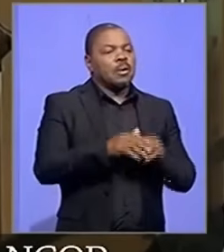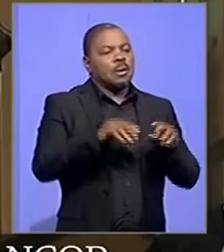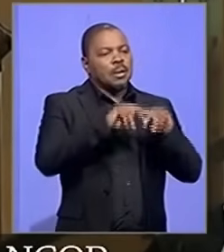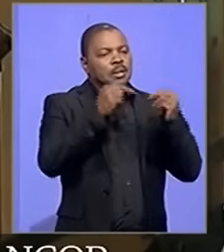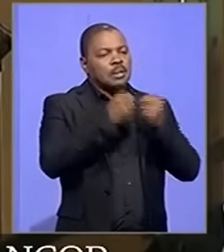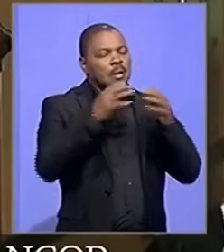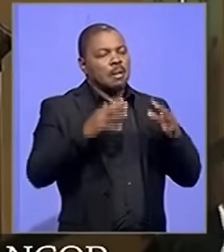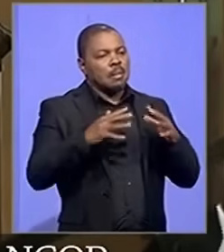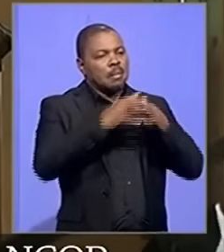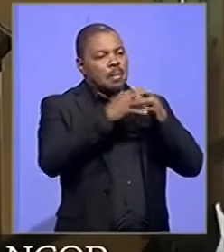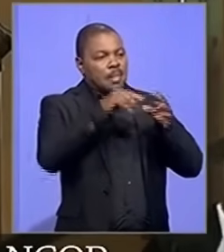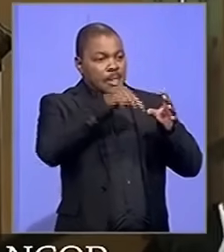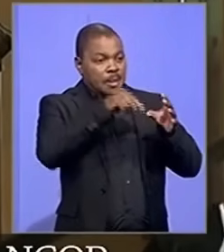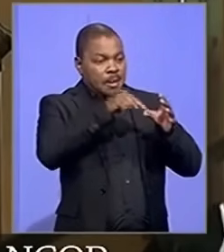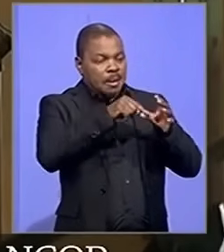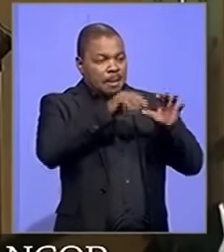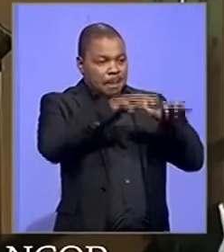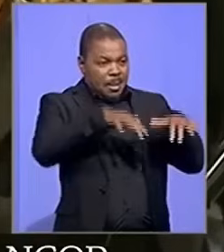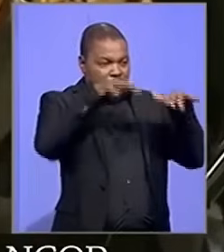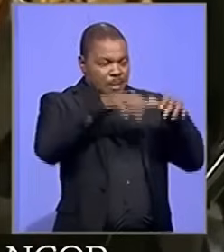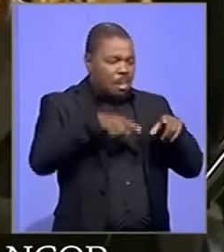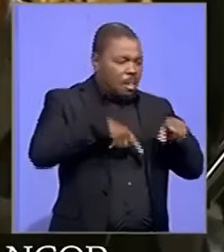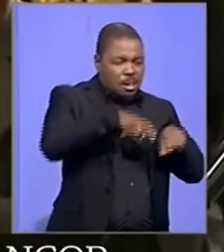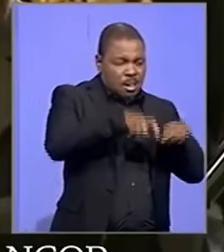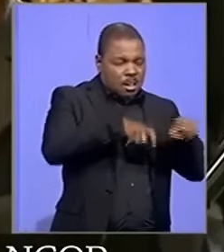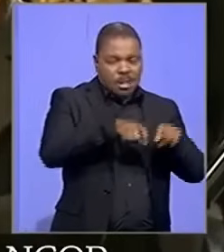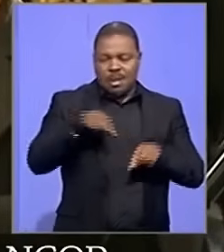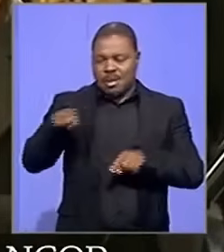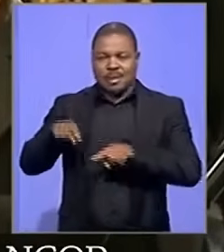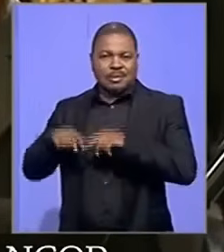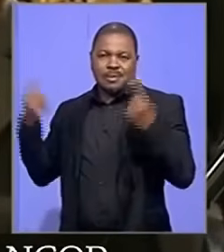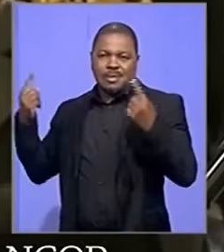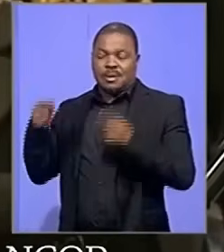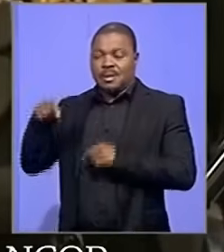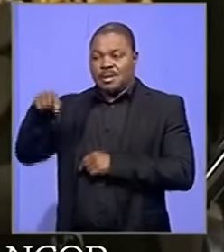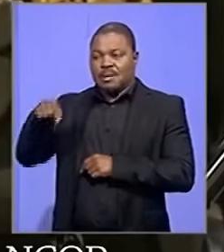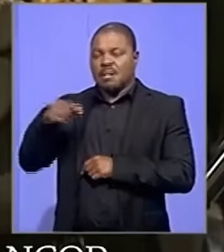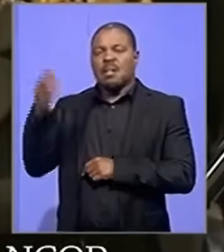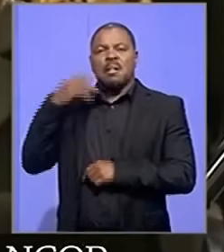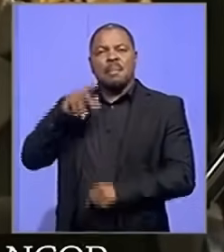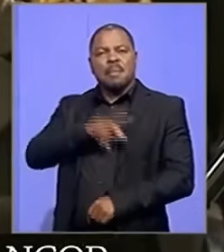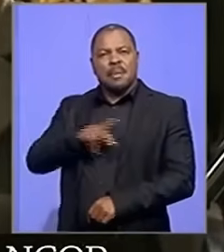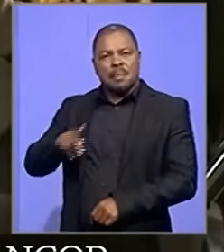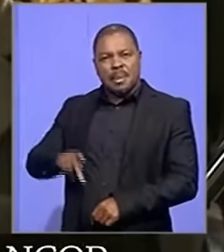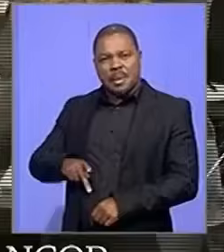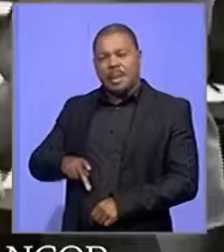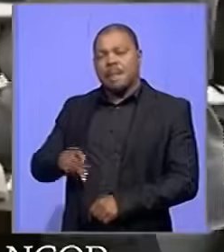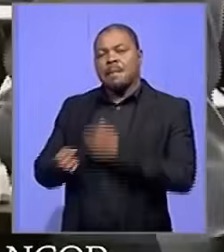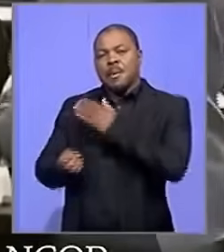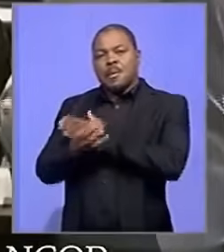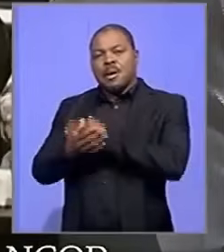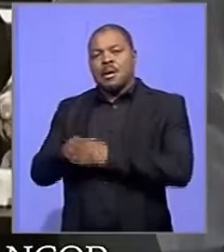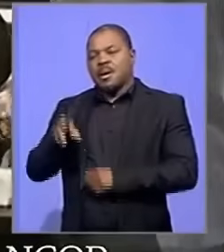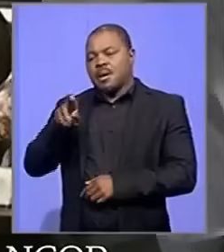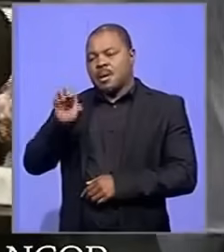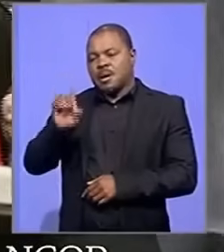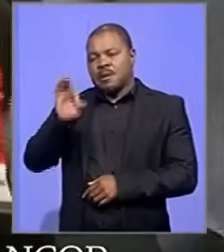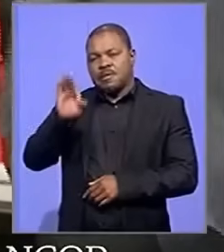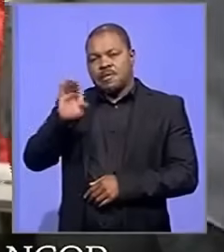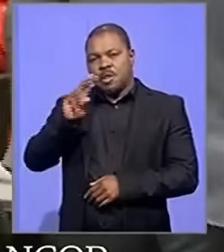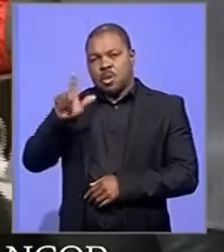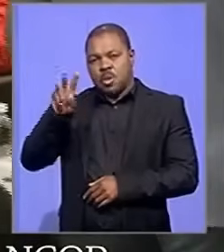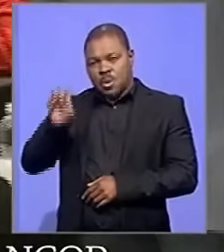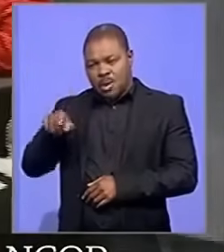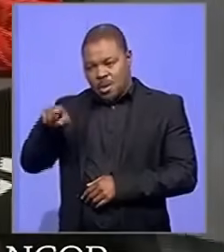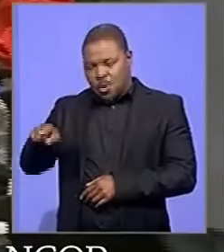bileng ka go lekgotla theramelao la bosetšhaba maabane. Tona kgolo ya peleng ya Mpumalanga re file Msoni-Tsipane o kgethilwe go ba